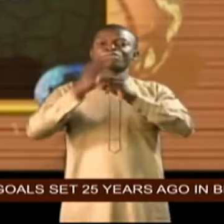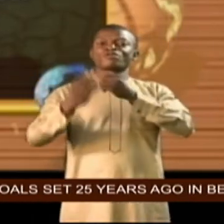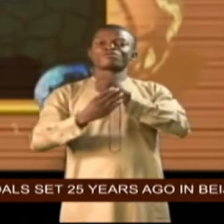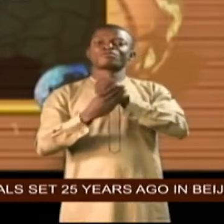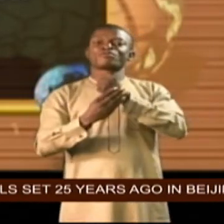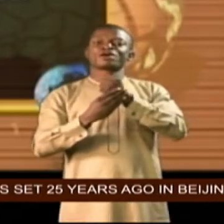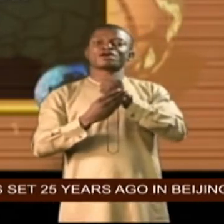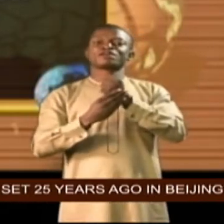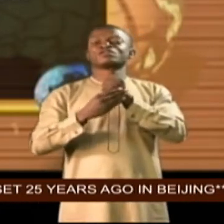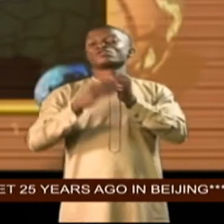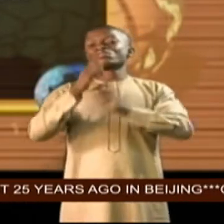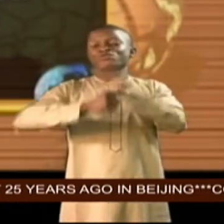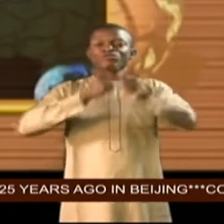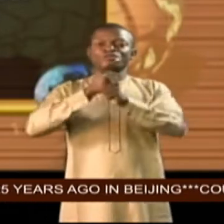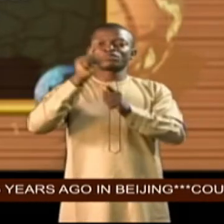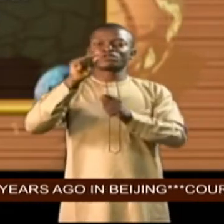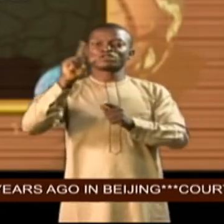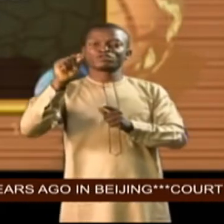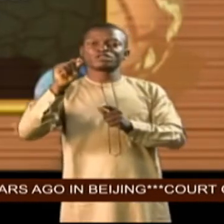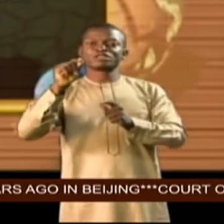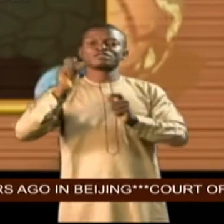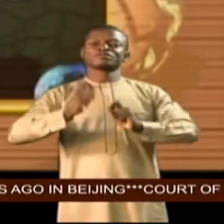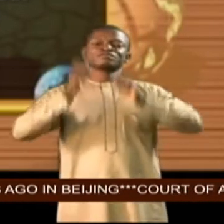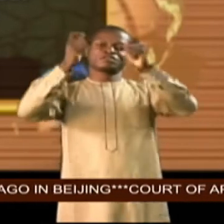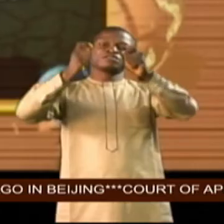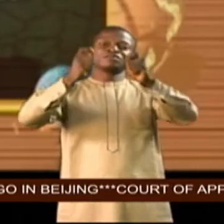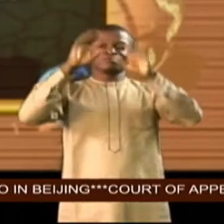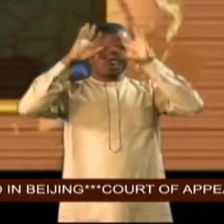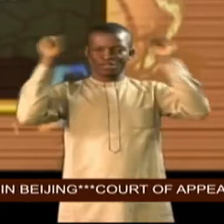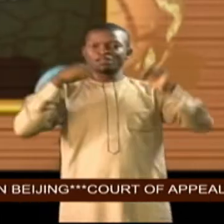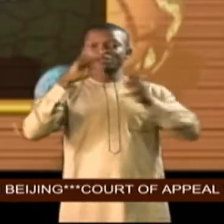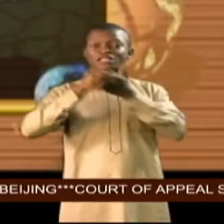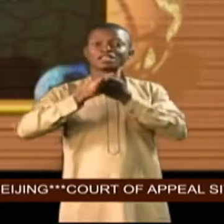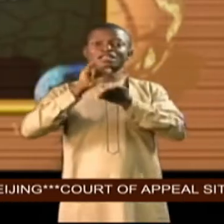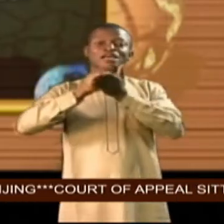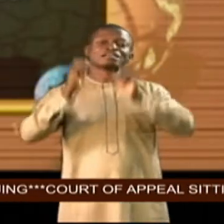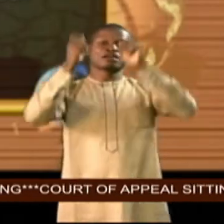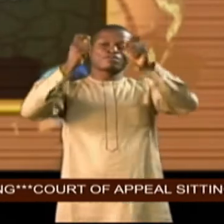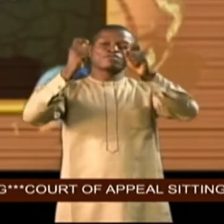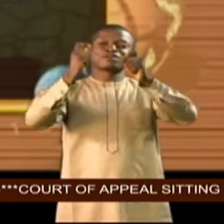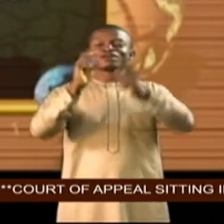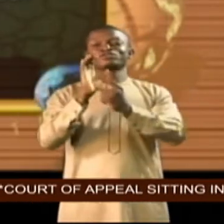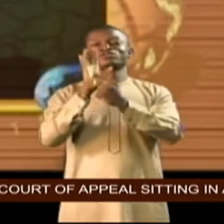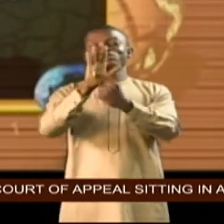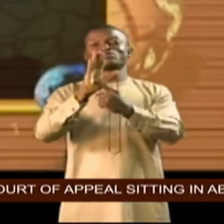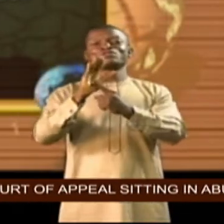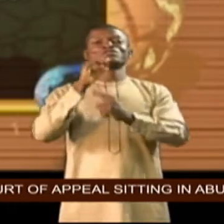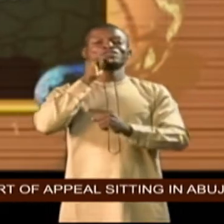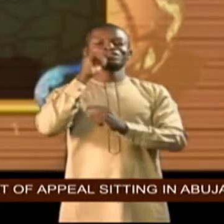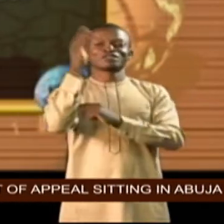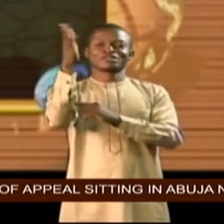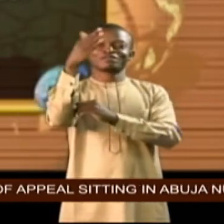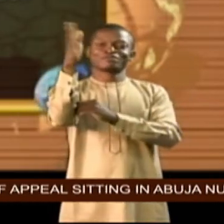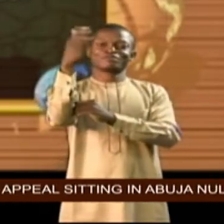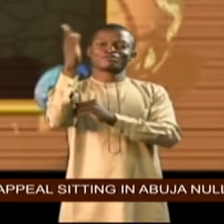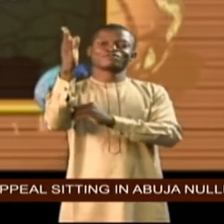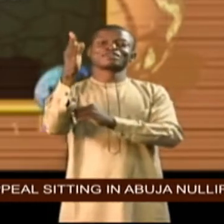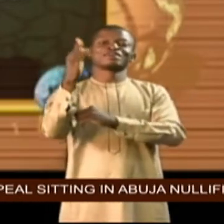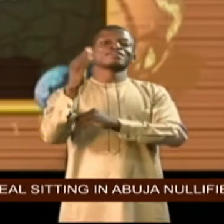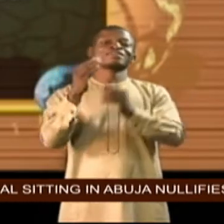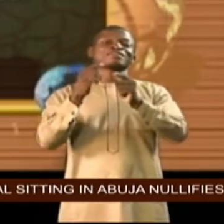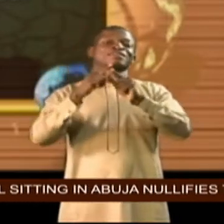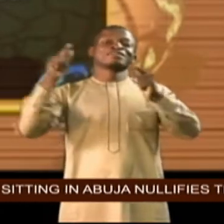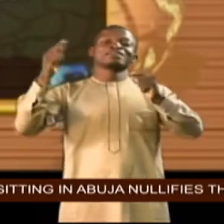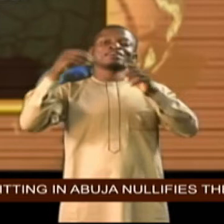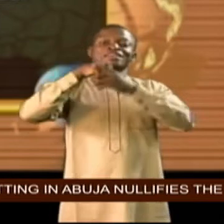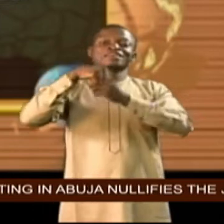Award. The president notes that by this award, she has hoisted Nigeria's flag proudly in the international arena. A statement